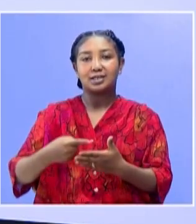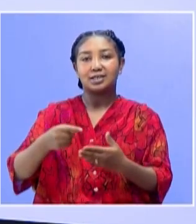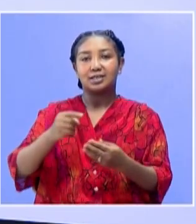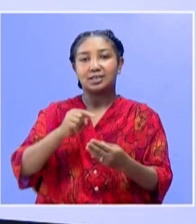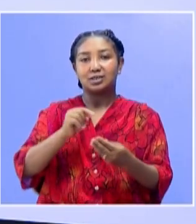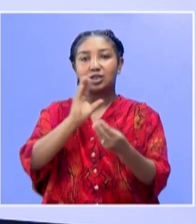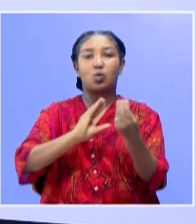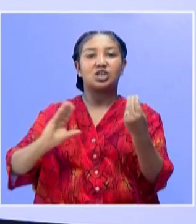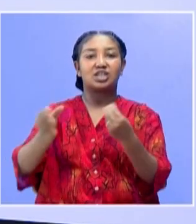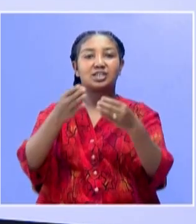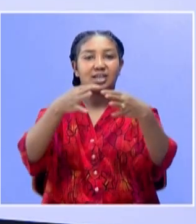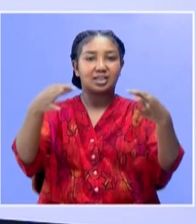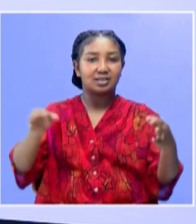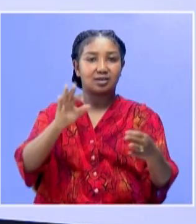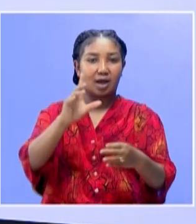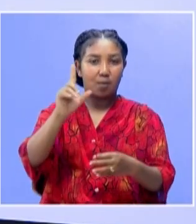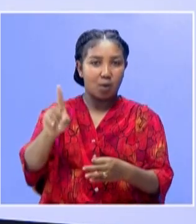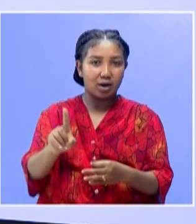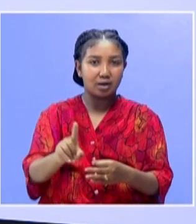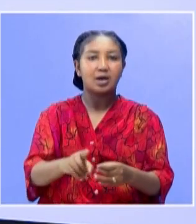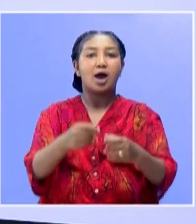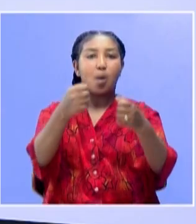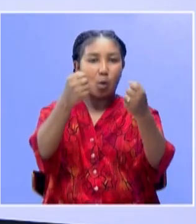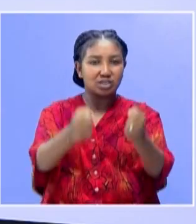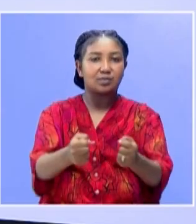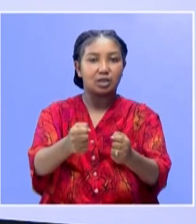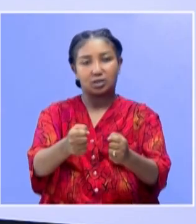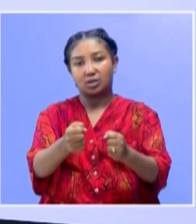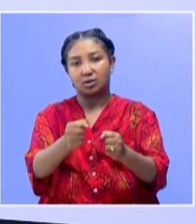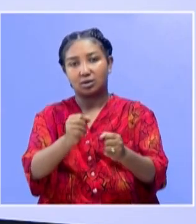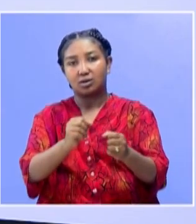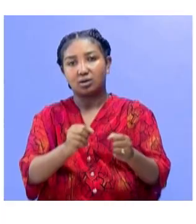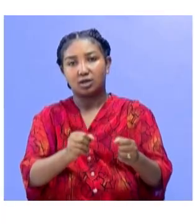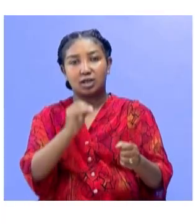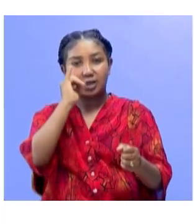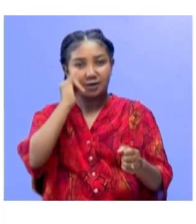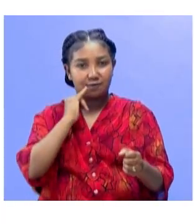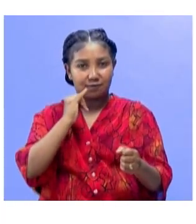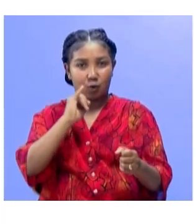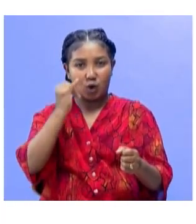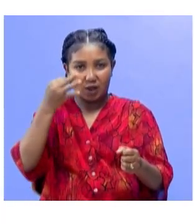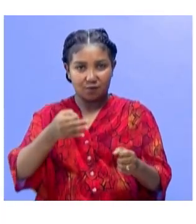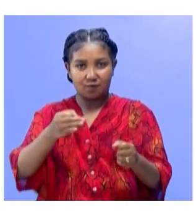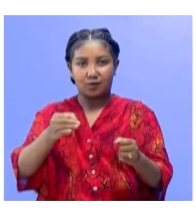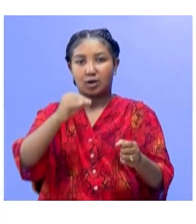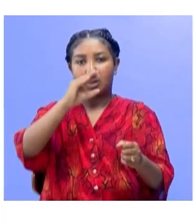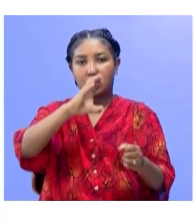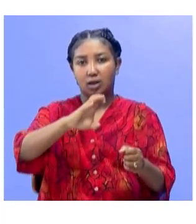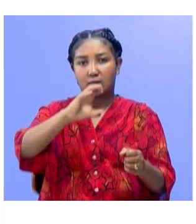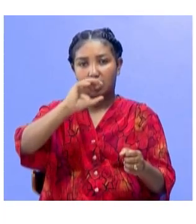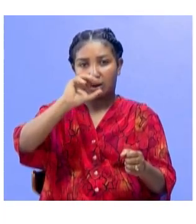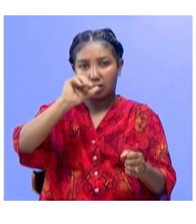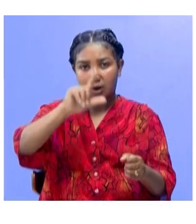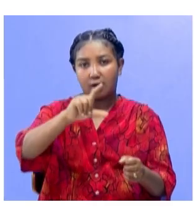of conditional sentence type 1, which is possibility condition, if clause, yeah? If